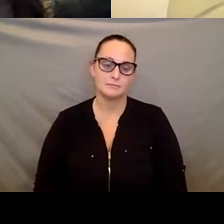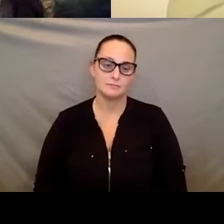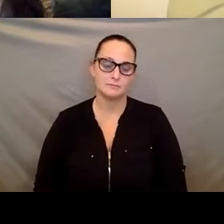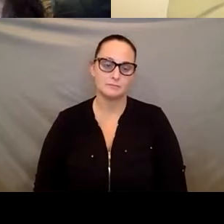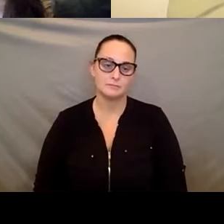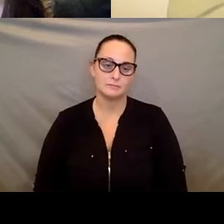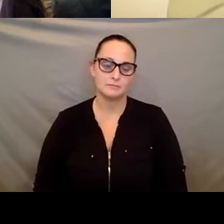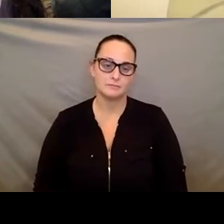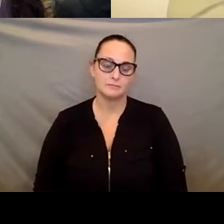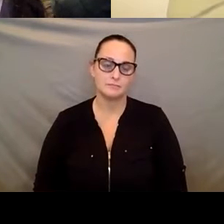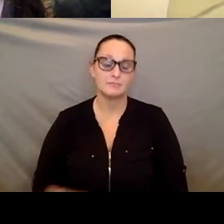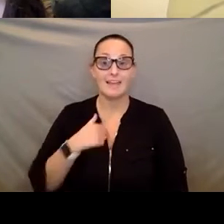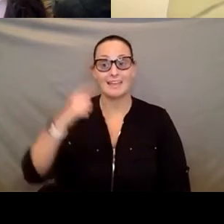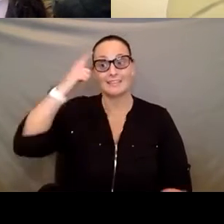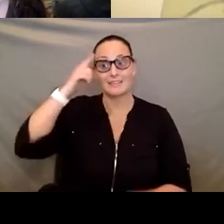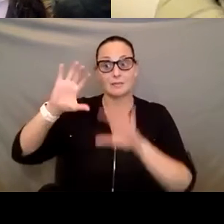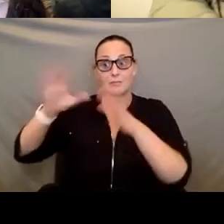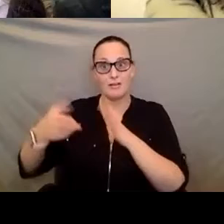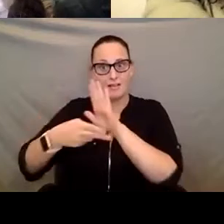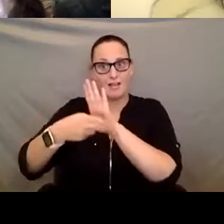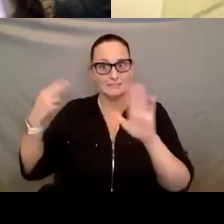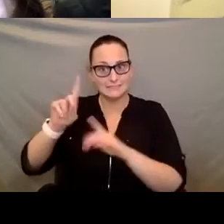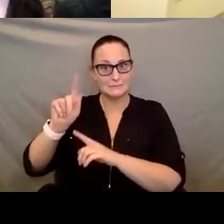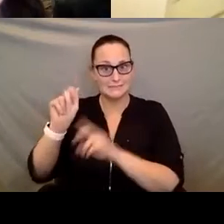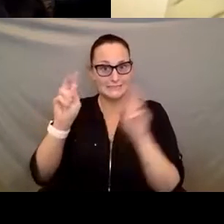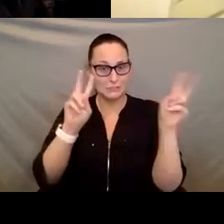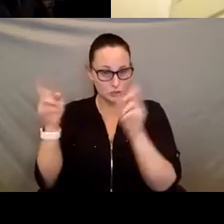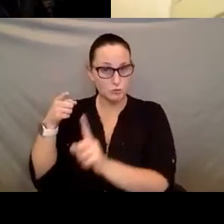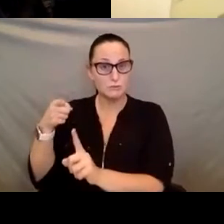disability issues. I think the party highlighting disability issues.